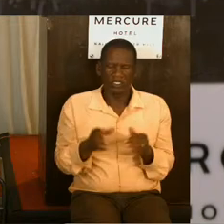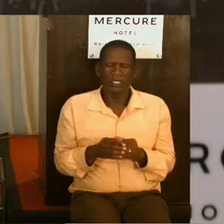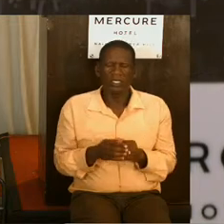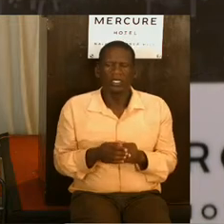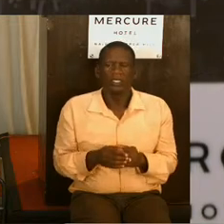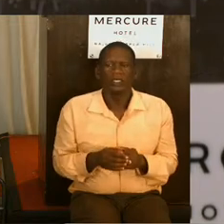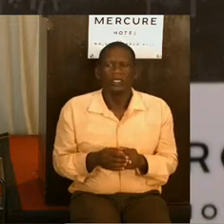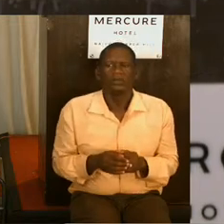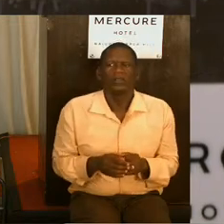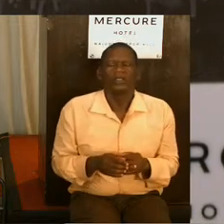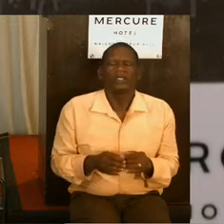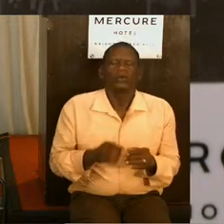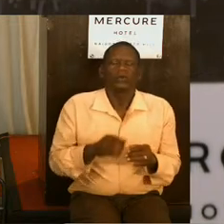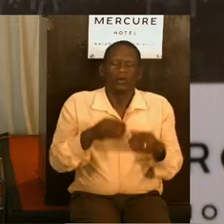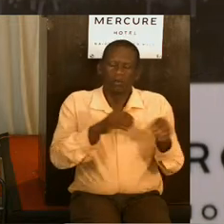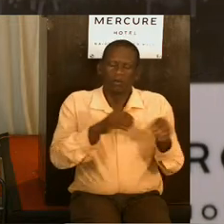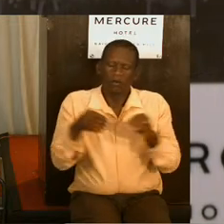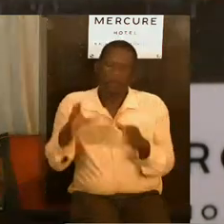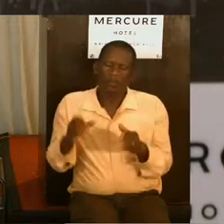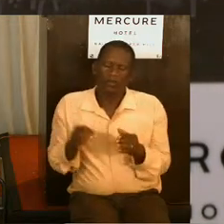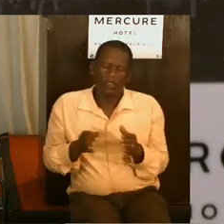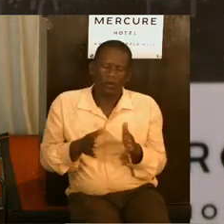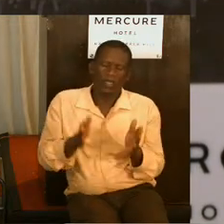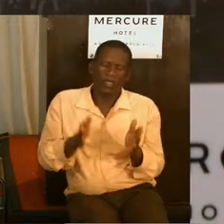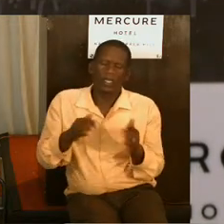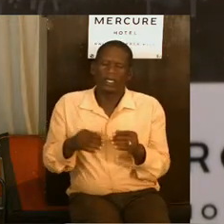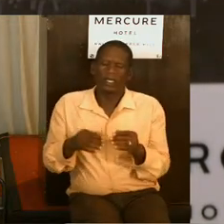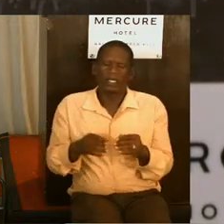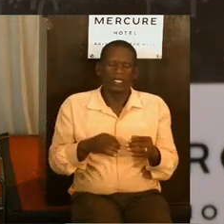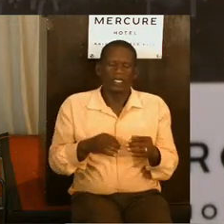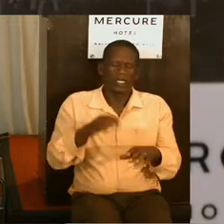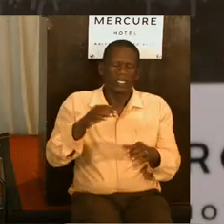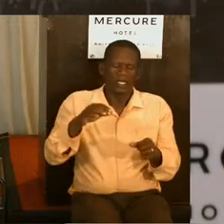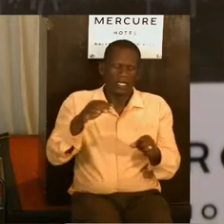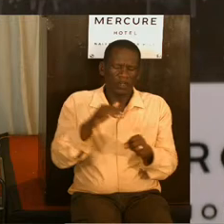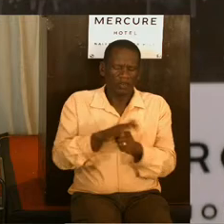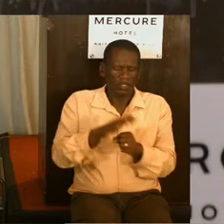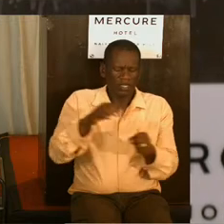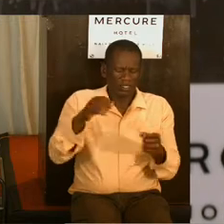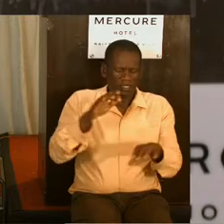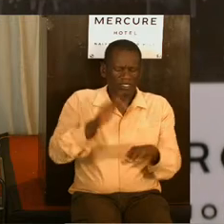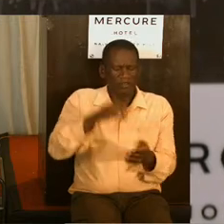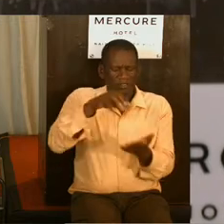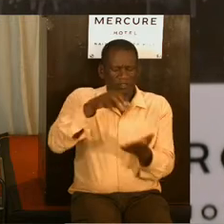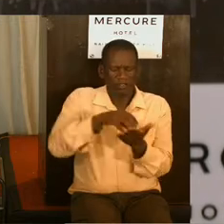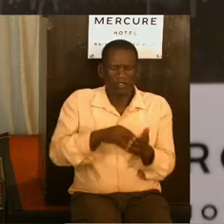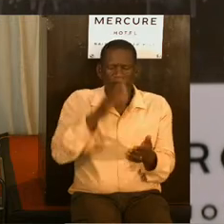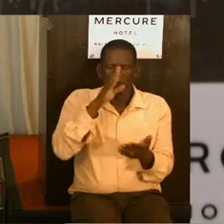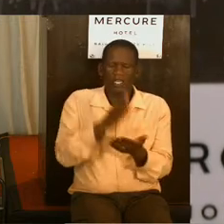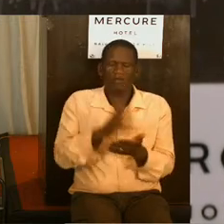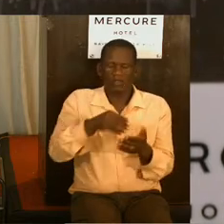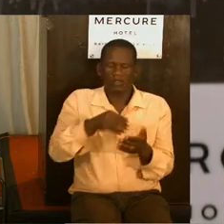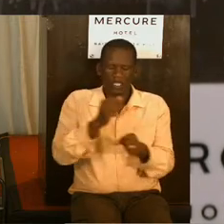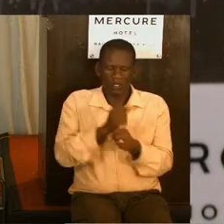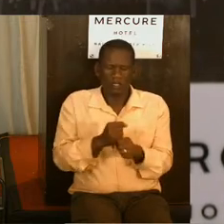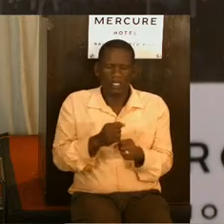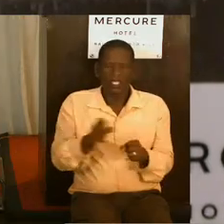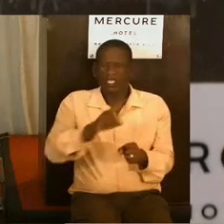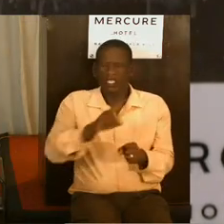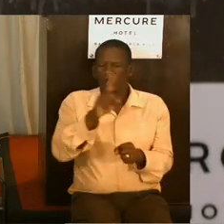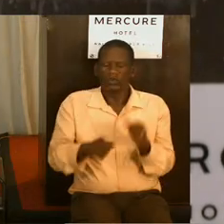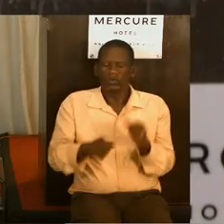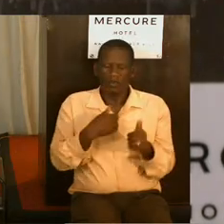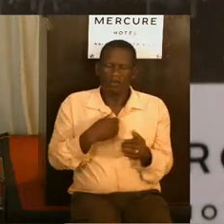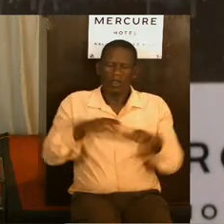go out of the way even in the worst of circumstances because they believe in what they're doing so maybe the question